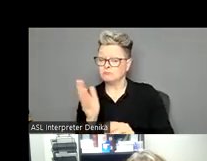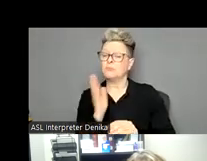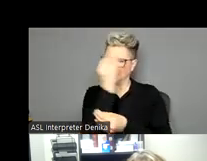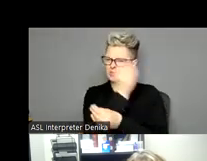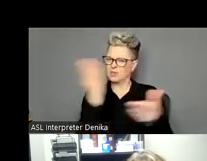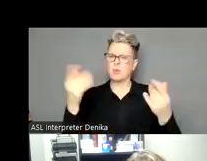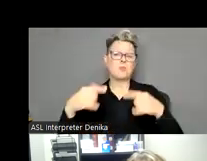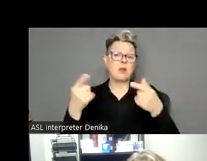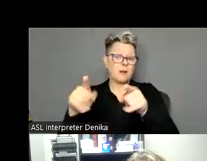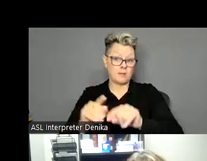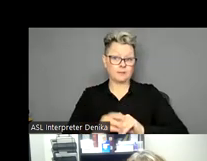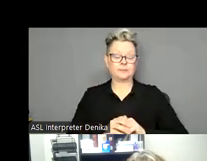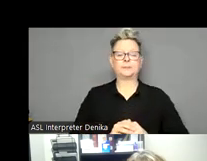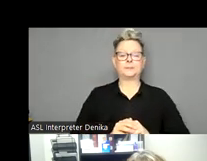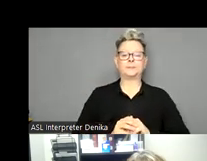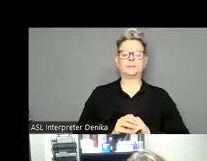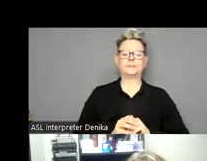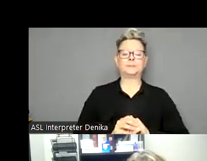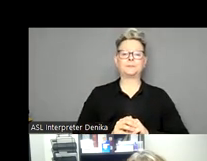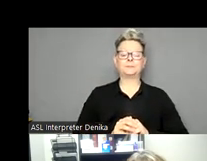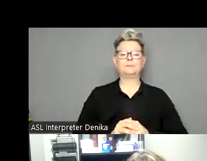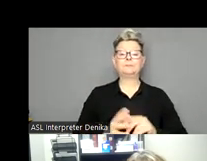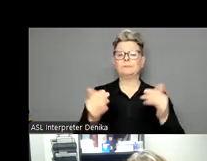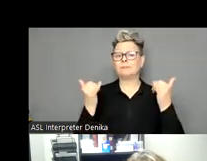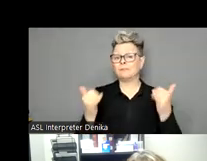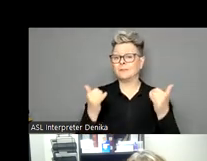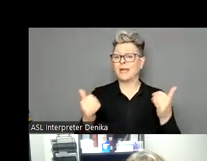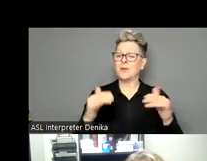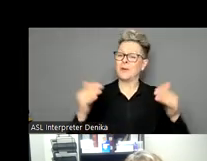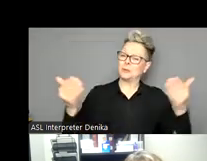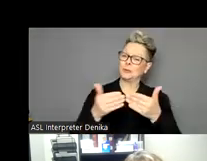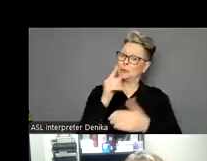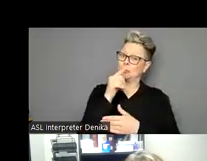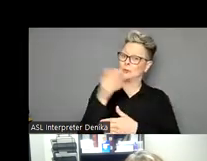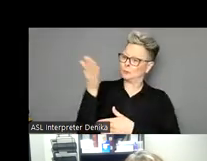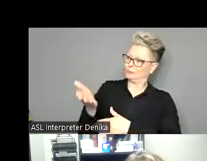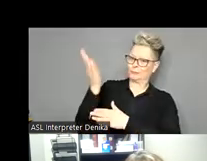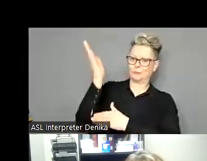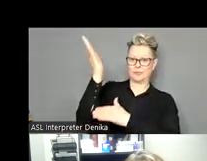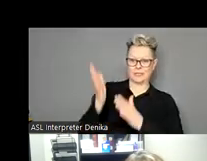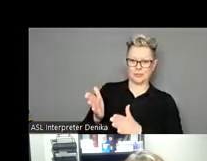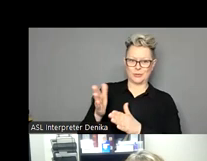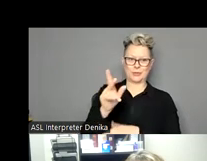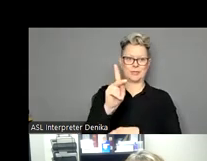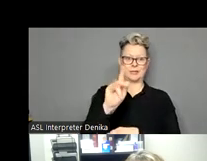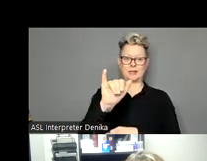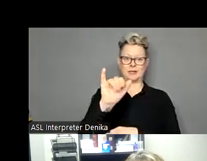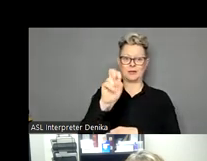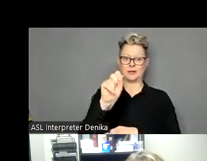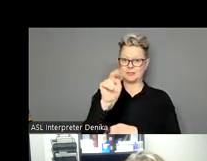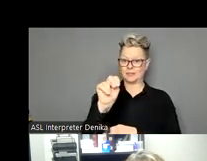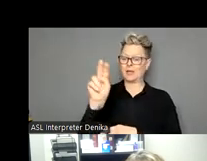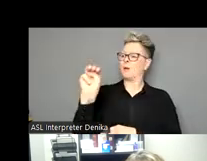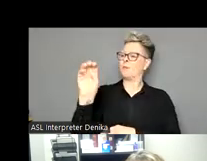that. So what I would like to do now is introduce you to our presenter, Kirsten Morry.